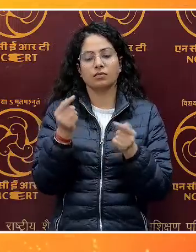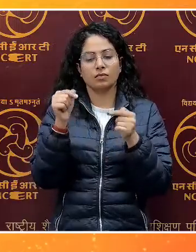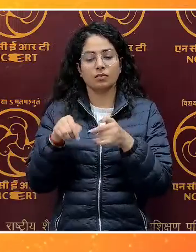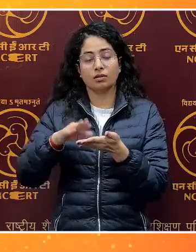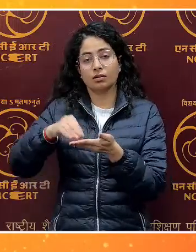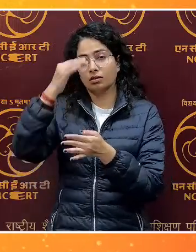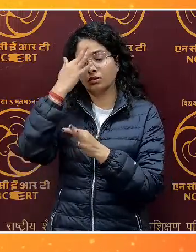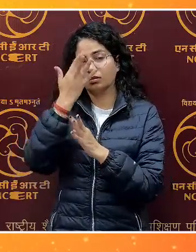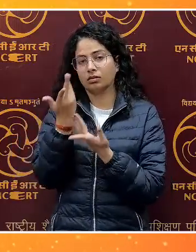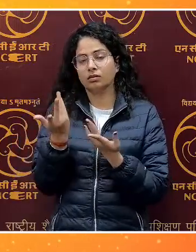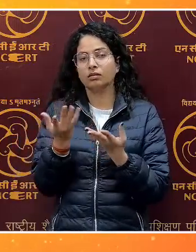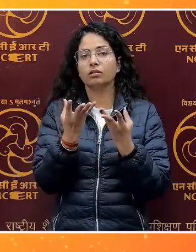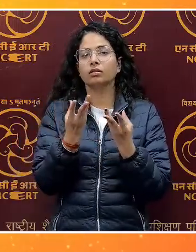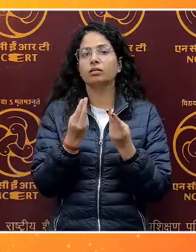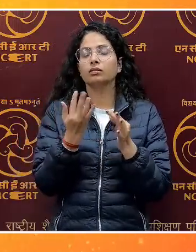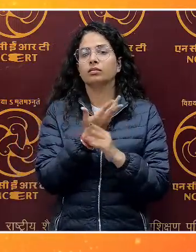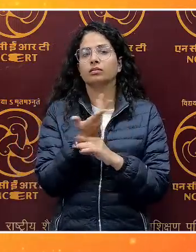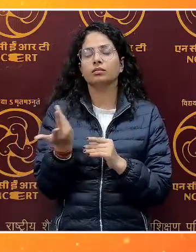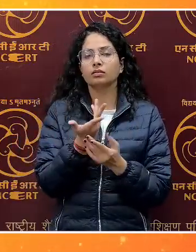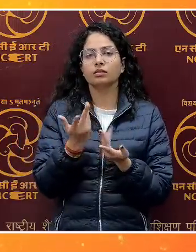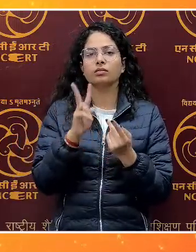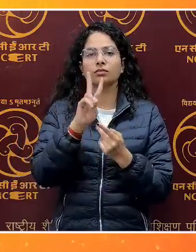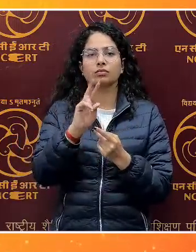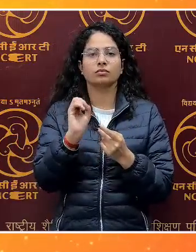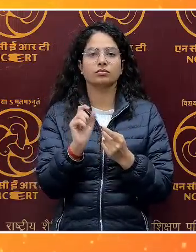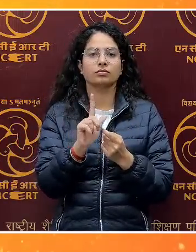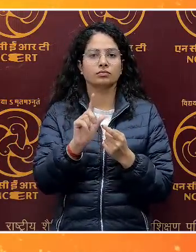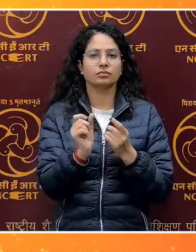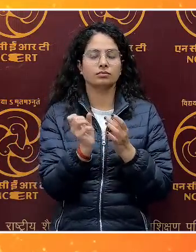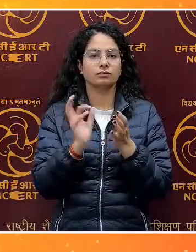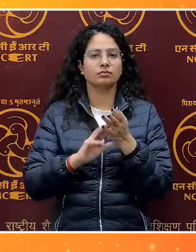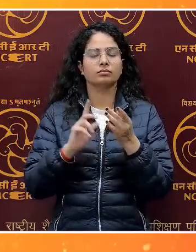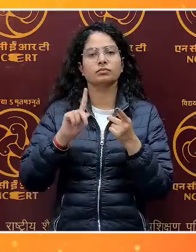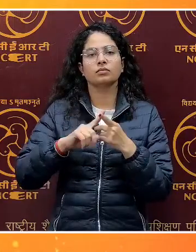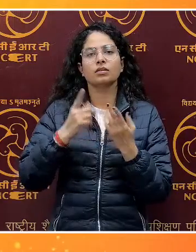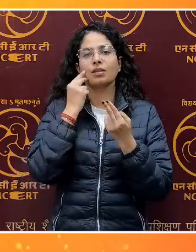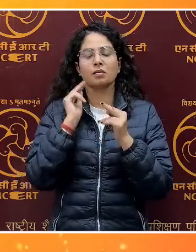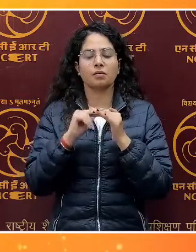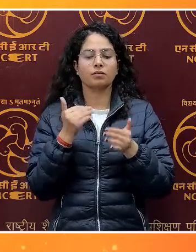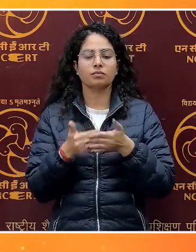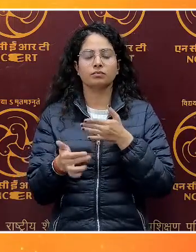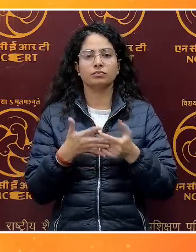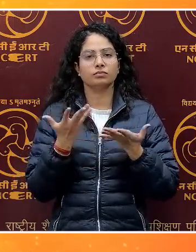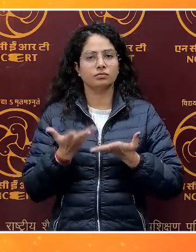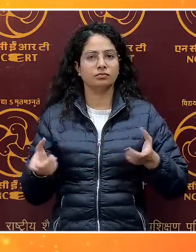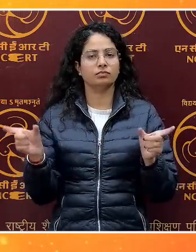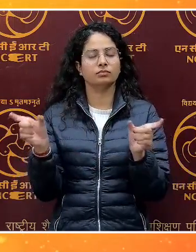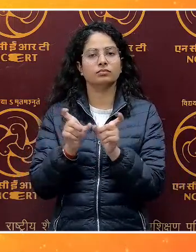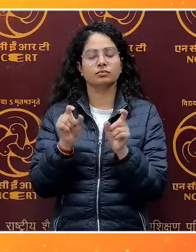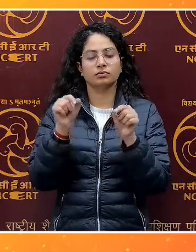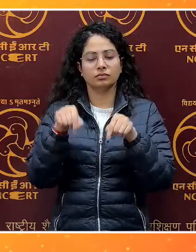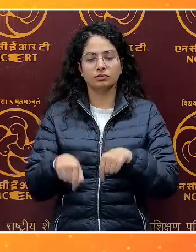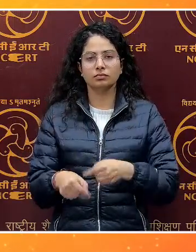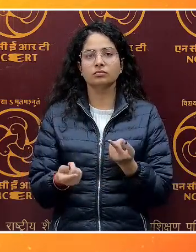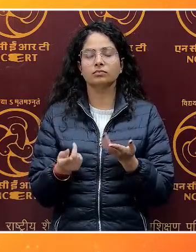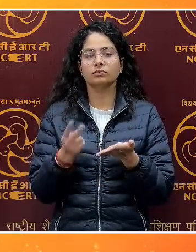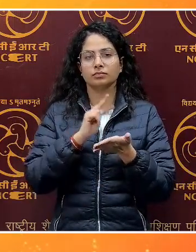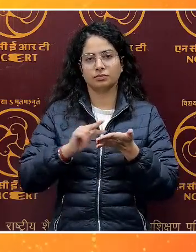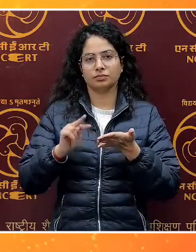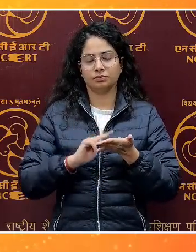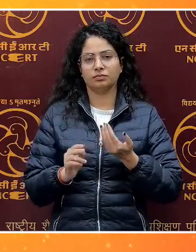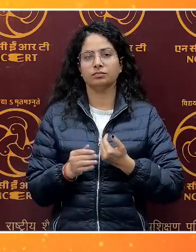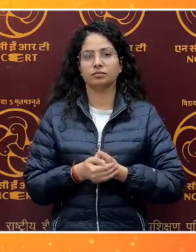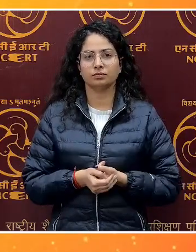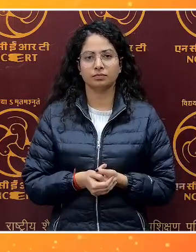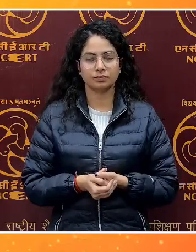how to calculate the volumes of the 3D objects when they are combined. Okay. So let's go through the learning outcomes for